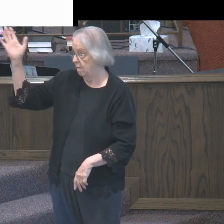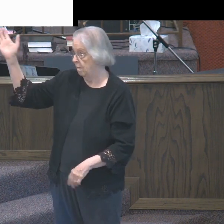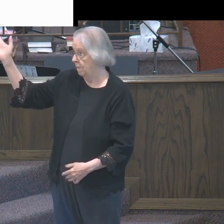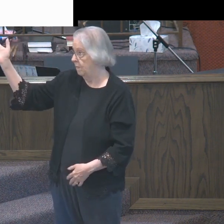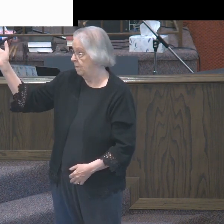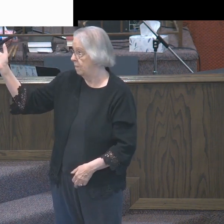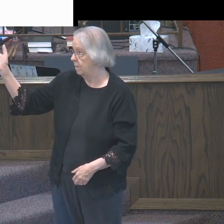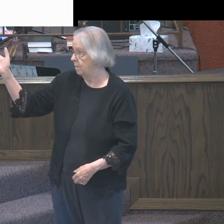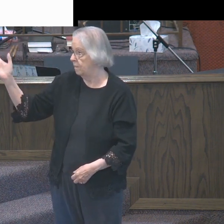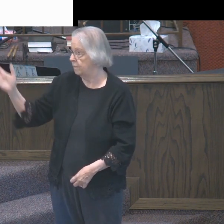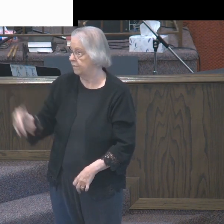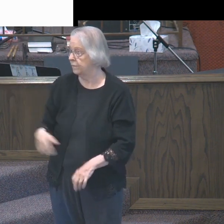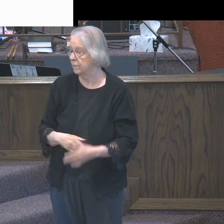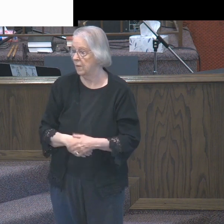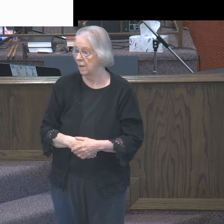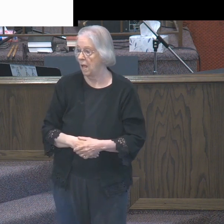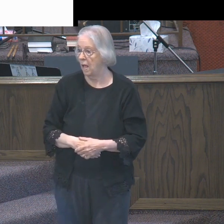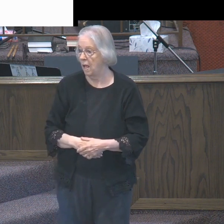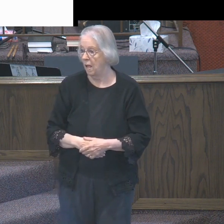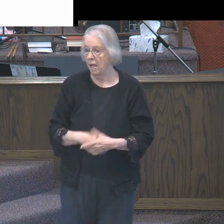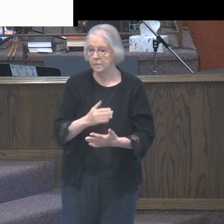And some of you were hurt by your dad.